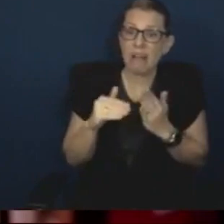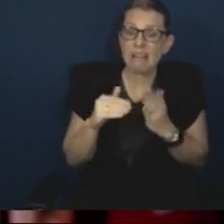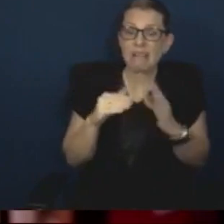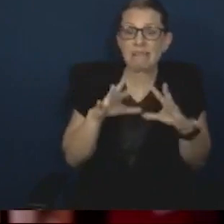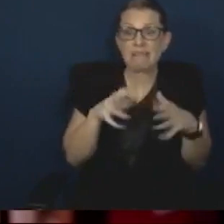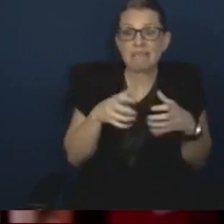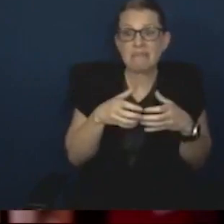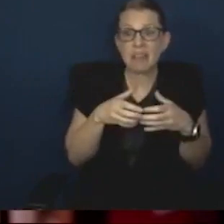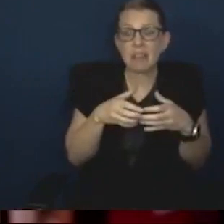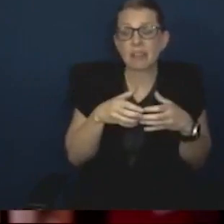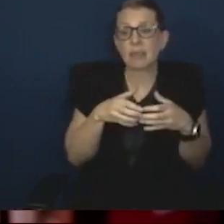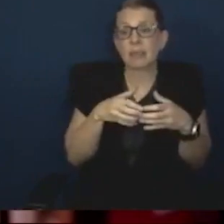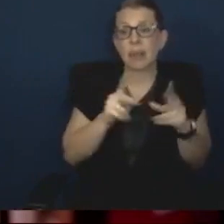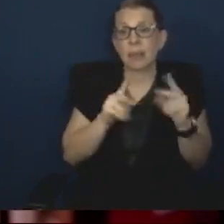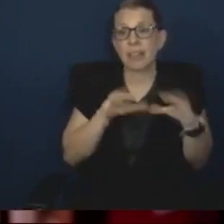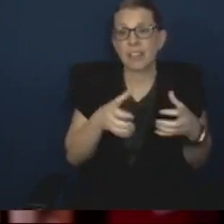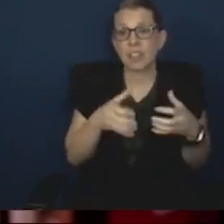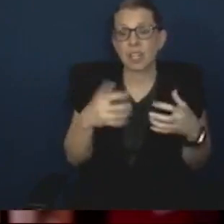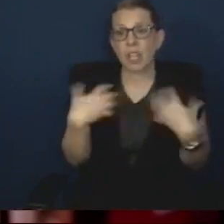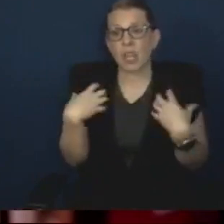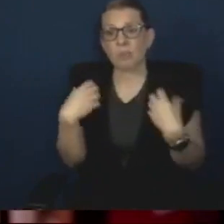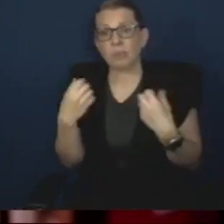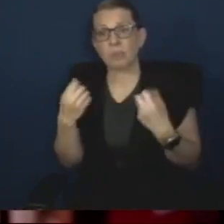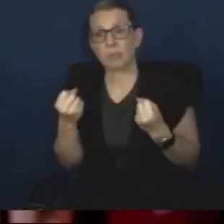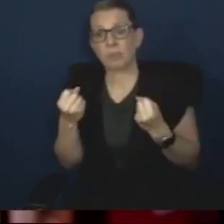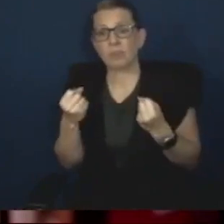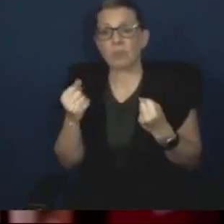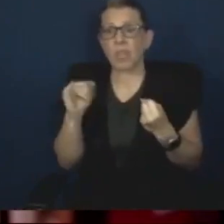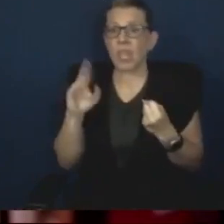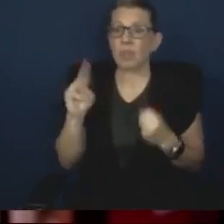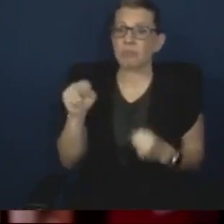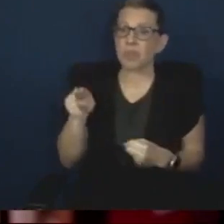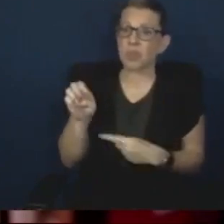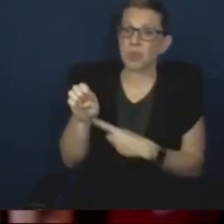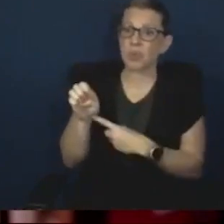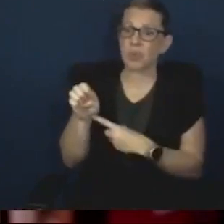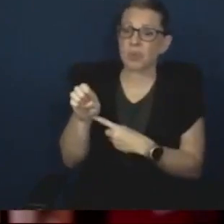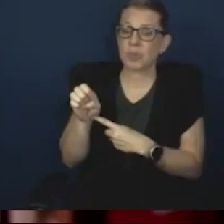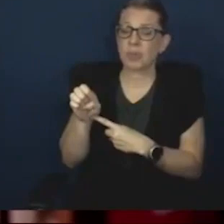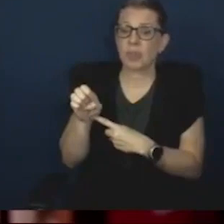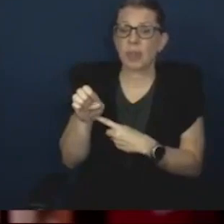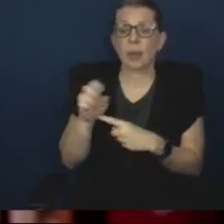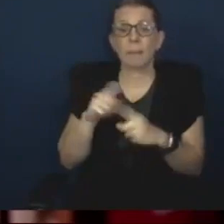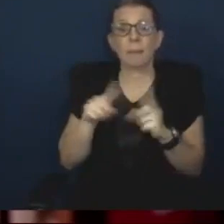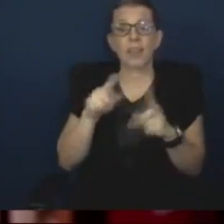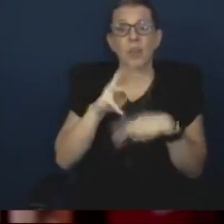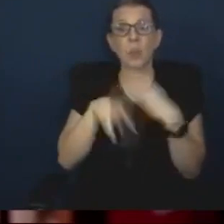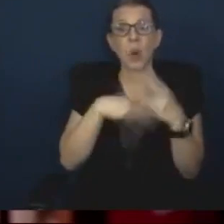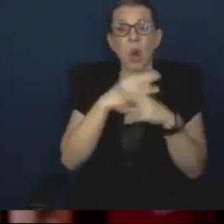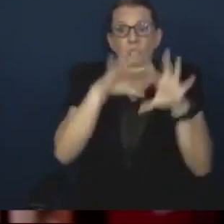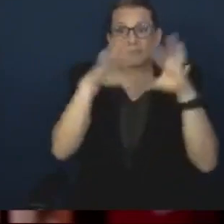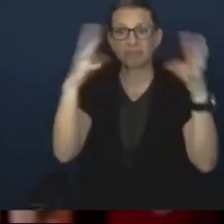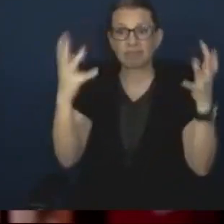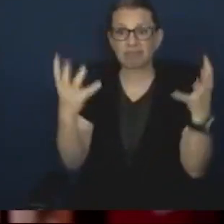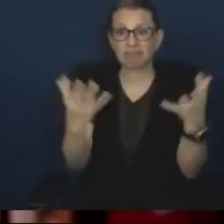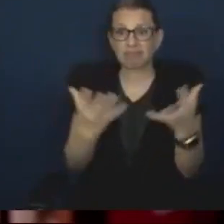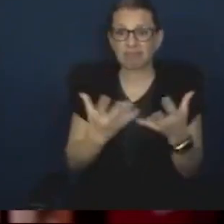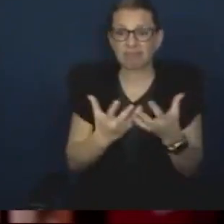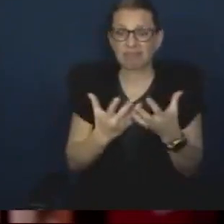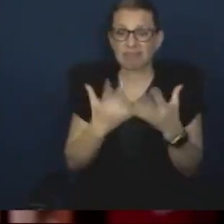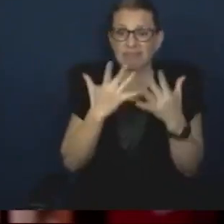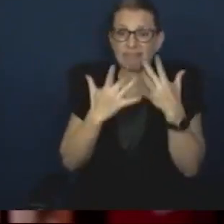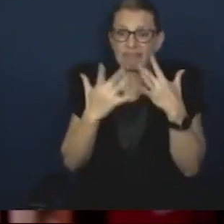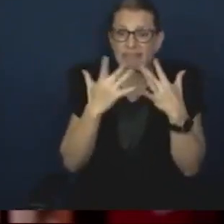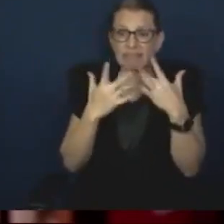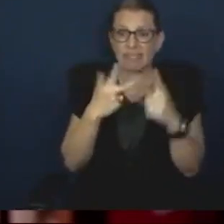or immune from recovery from infection, but most of the world has very little vaccine. And so you think about traveling. You